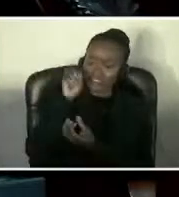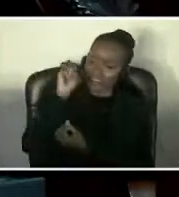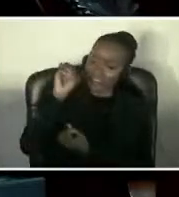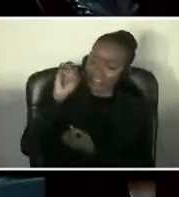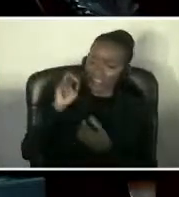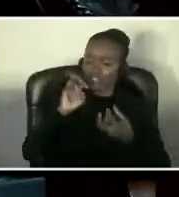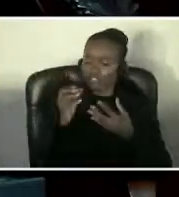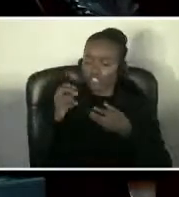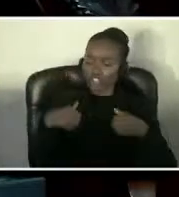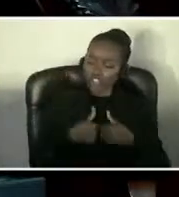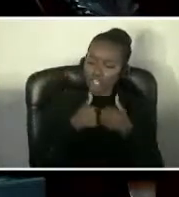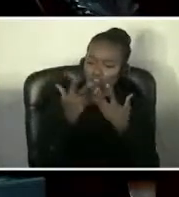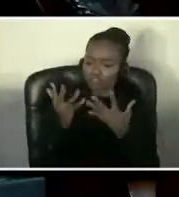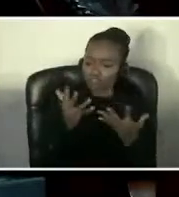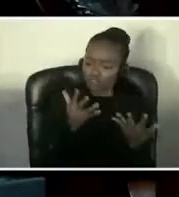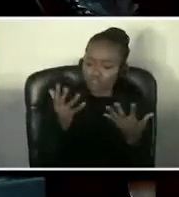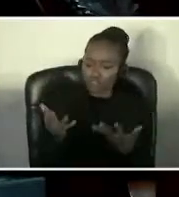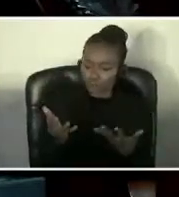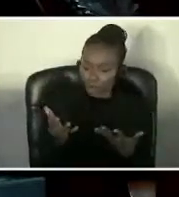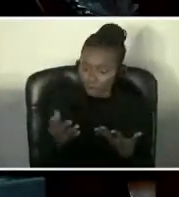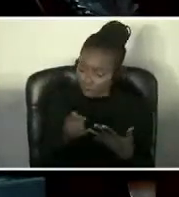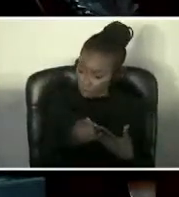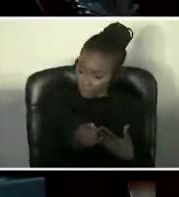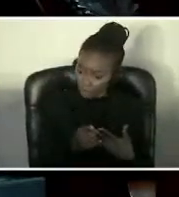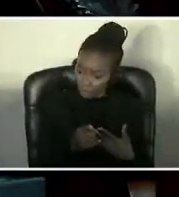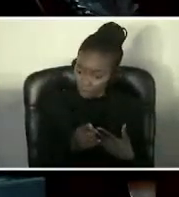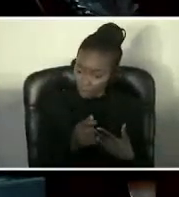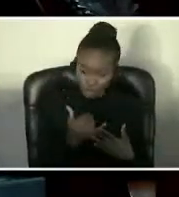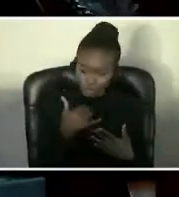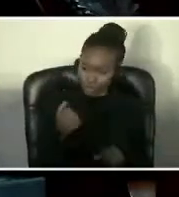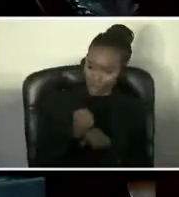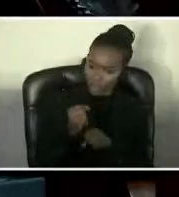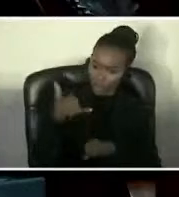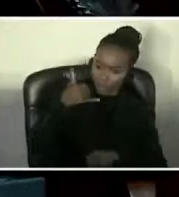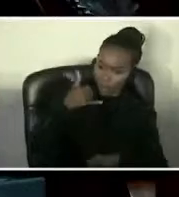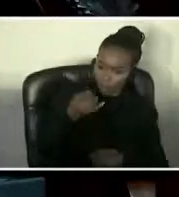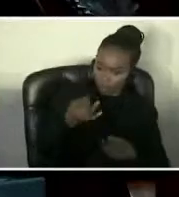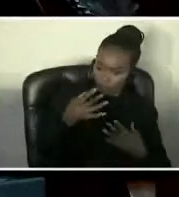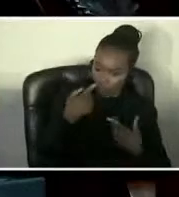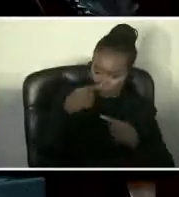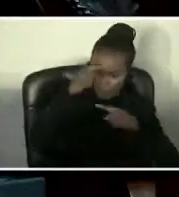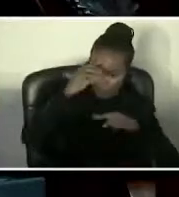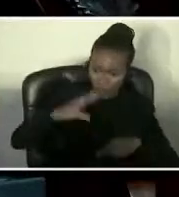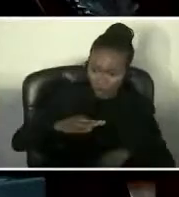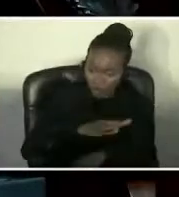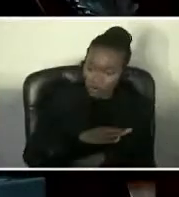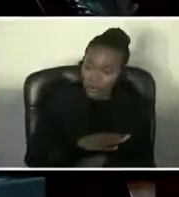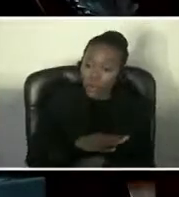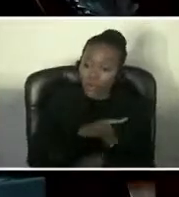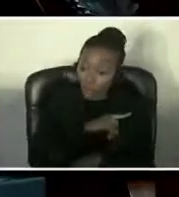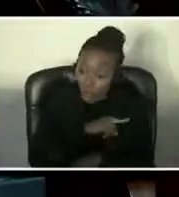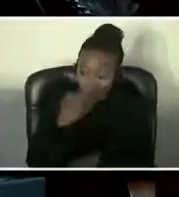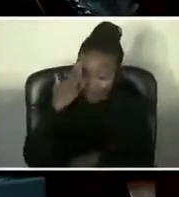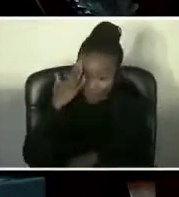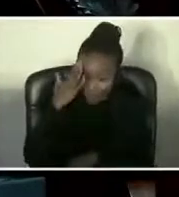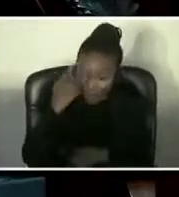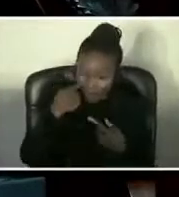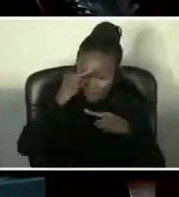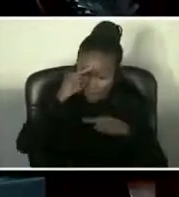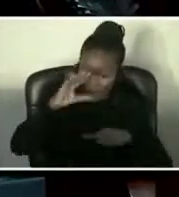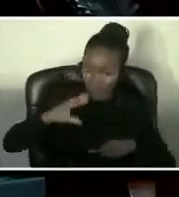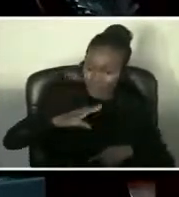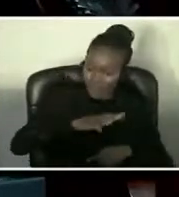he's never raised in the portfolio committee because he knows that in the portfolio committee would have asked for evidence we would have asked for